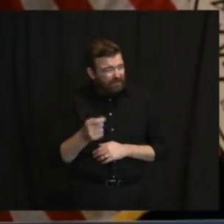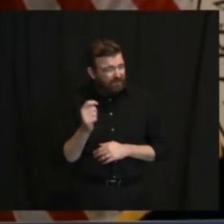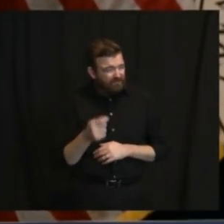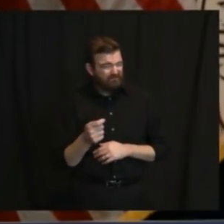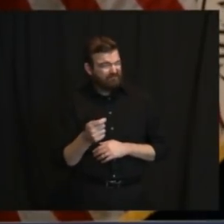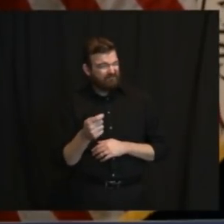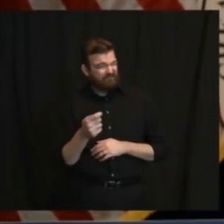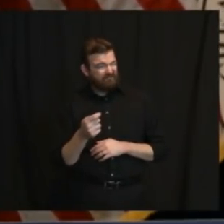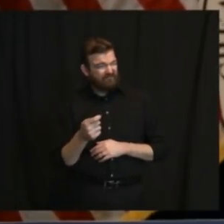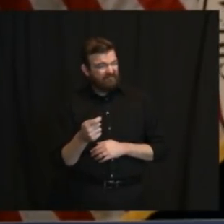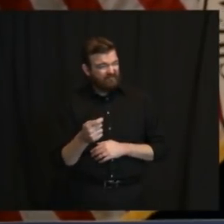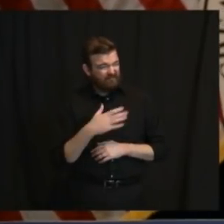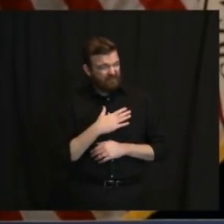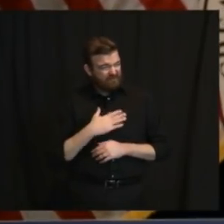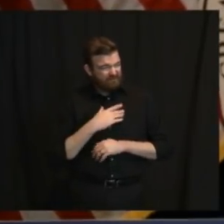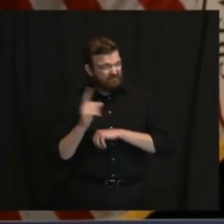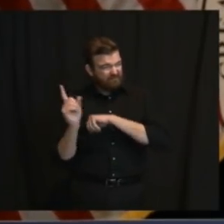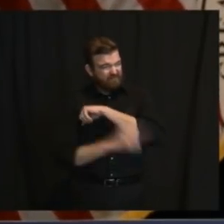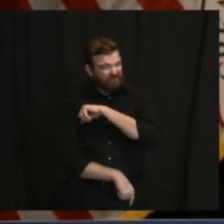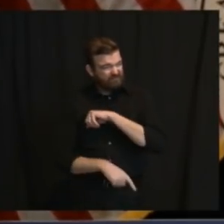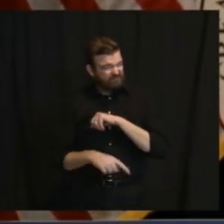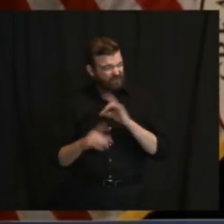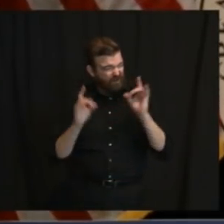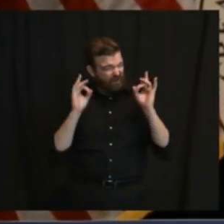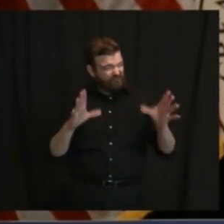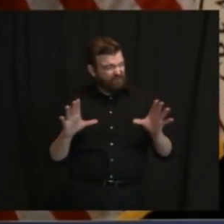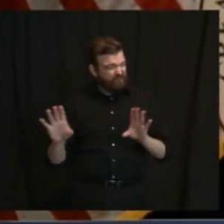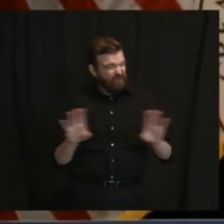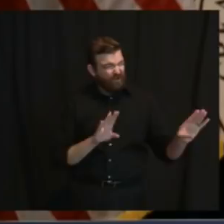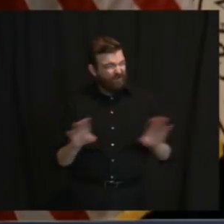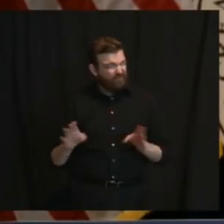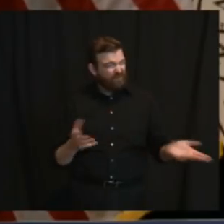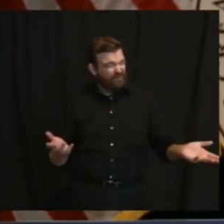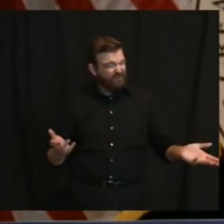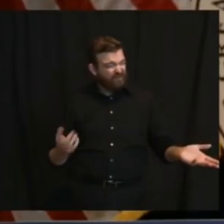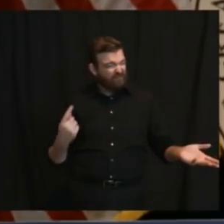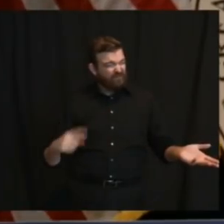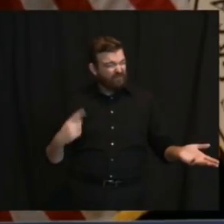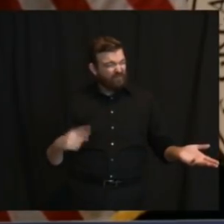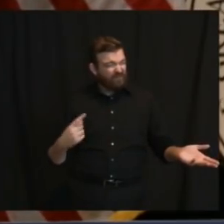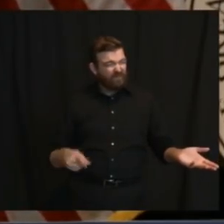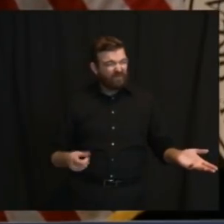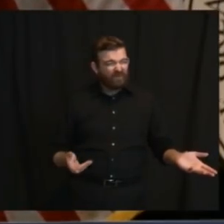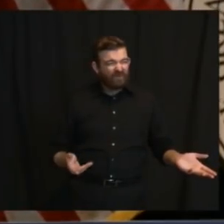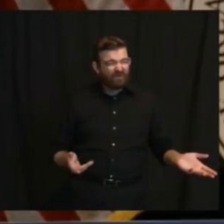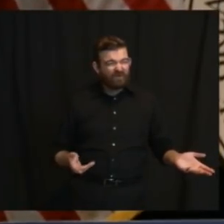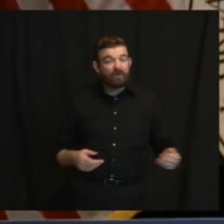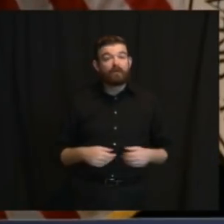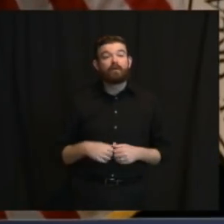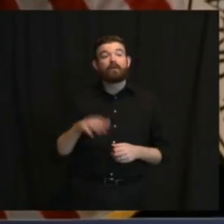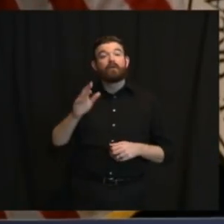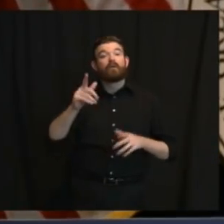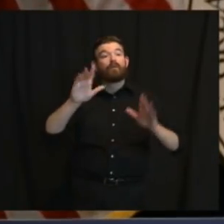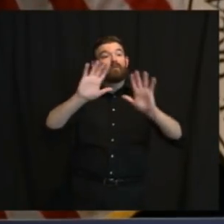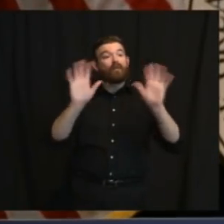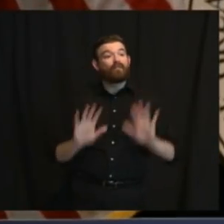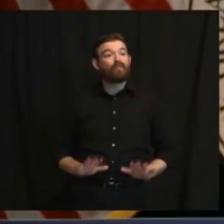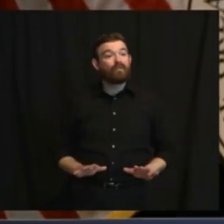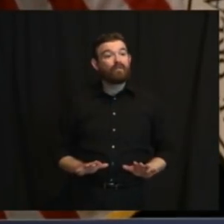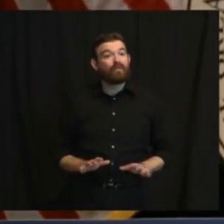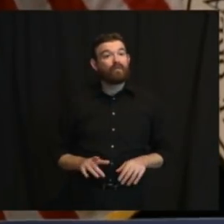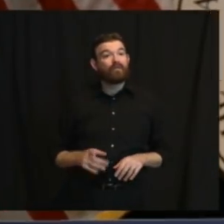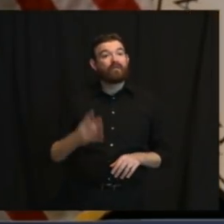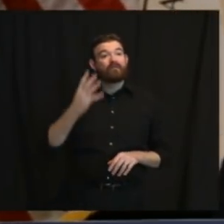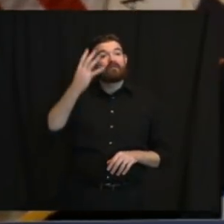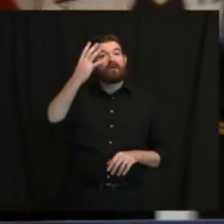What ridiculous behavior. Again, you're most worried about the 4 northern counties and really after 11 tonight? That's it.